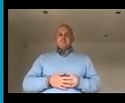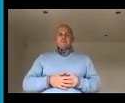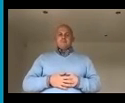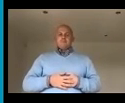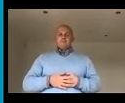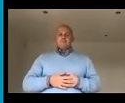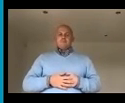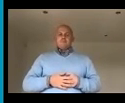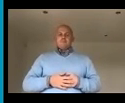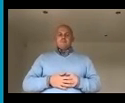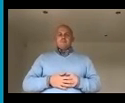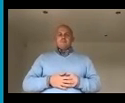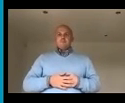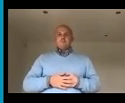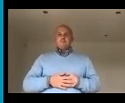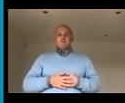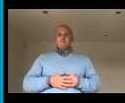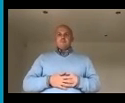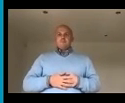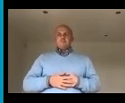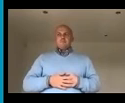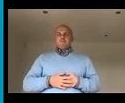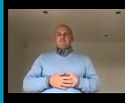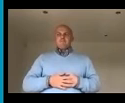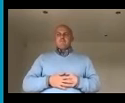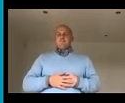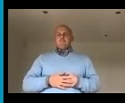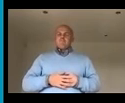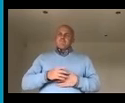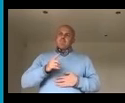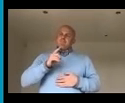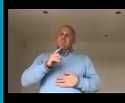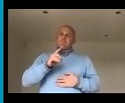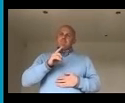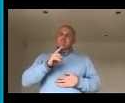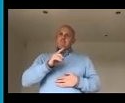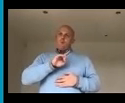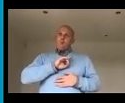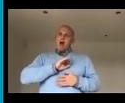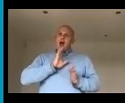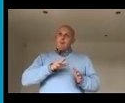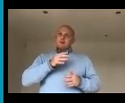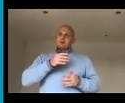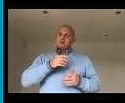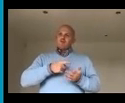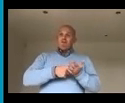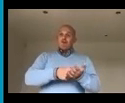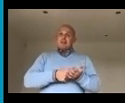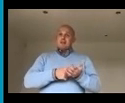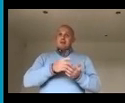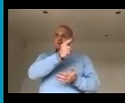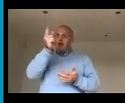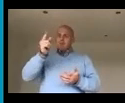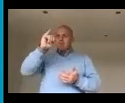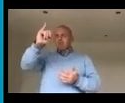con money out of you. So we do have to be careful, and asking for a referee is one of the safeguards to make sure that we're giving money